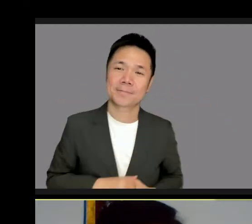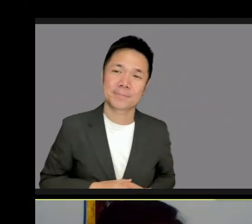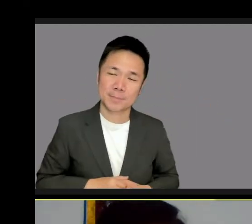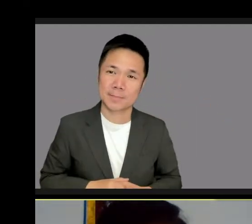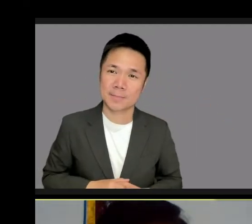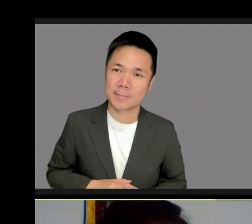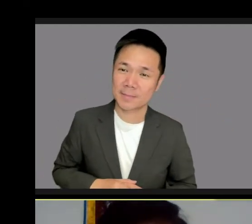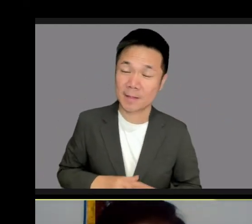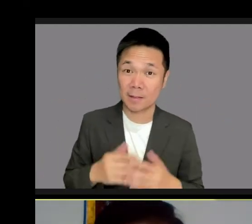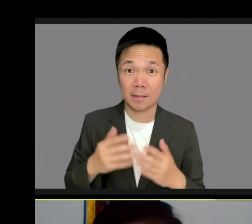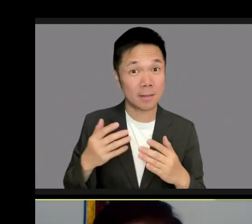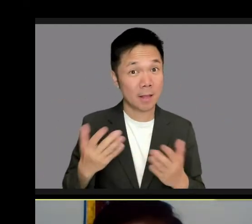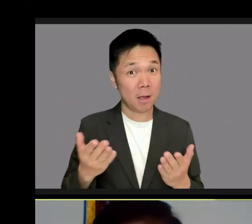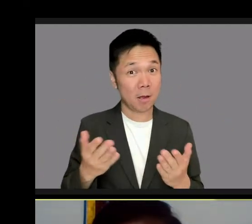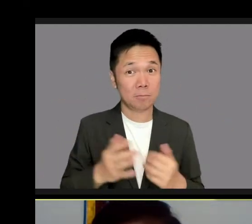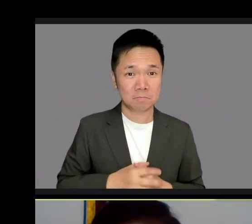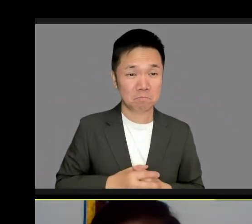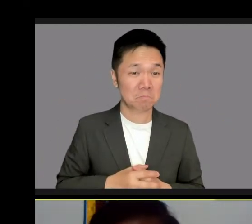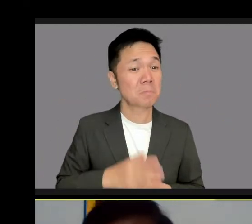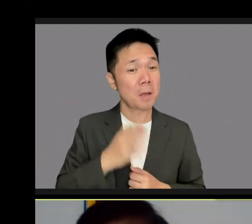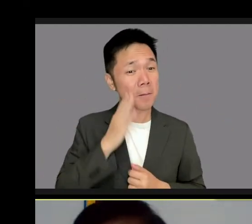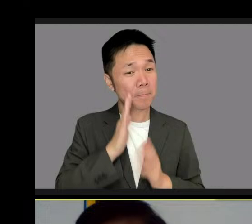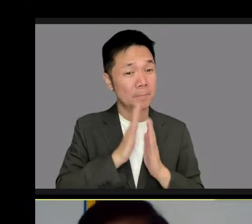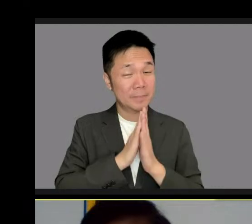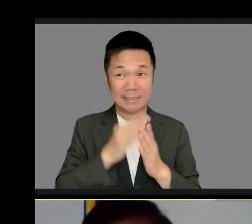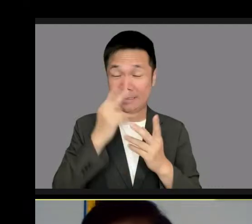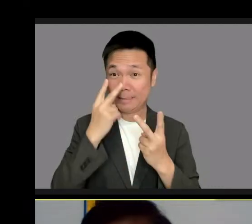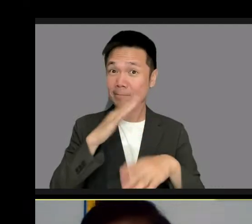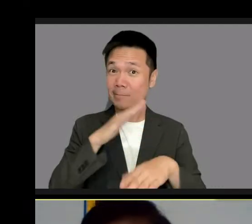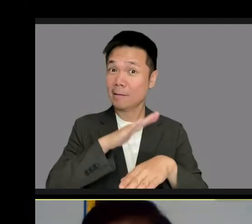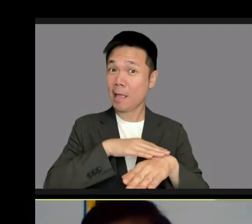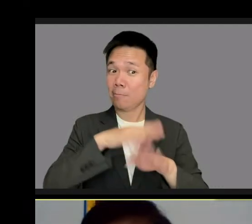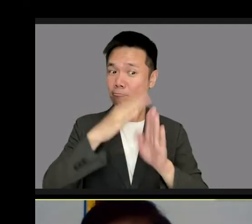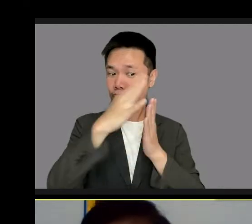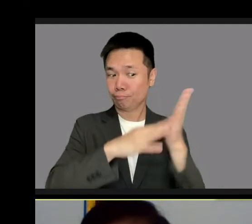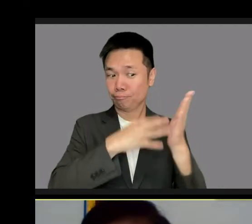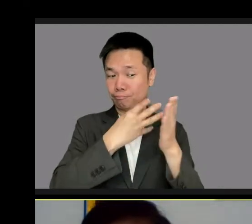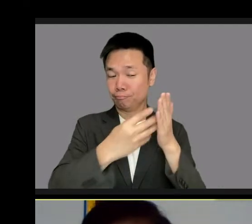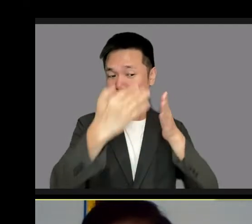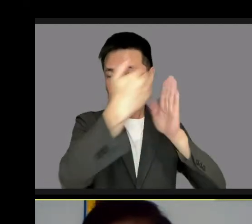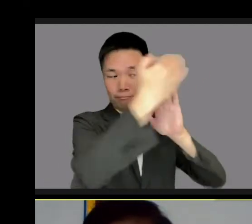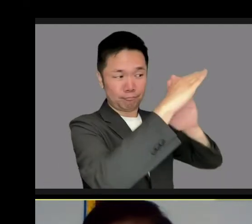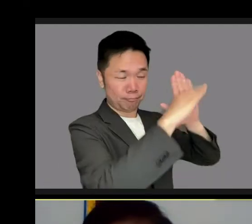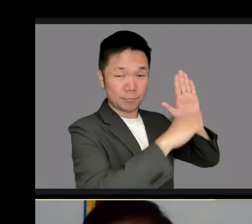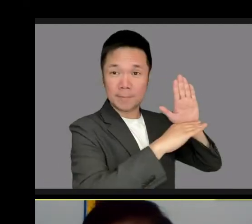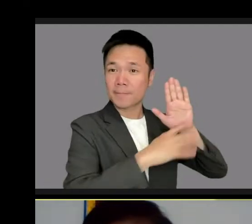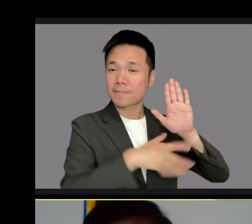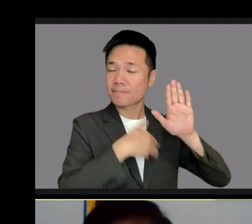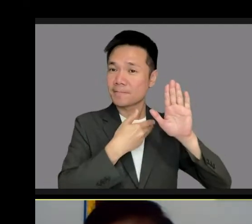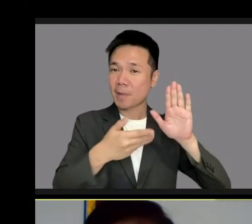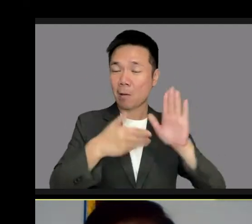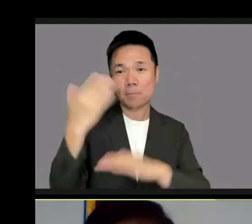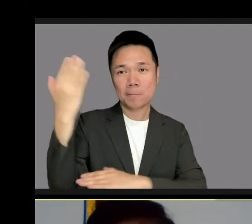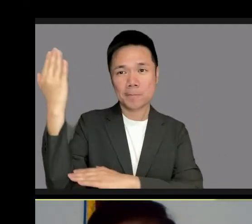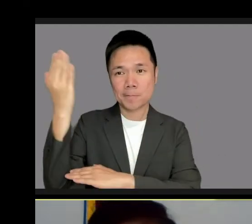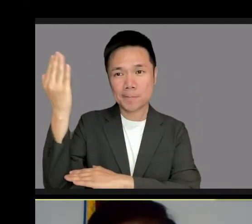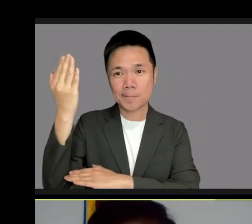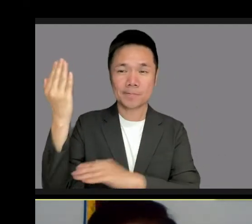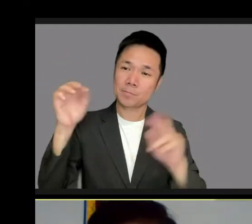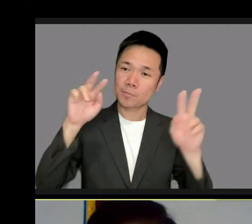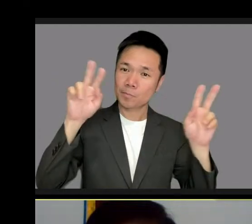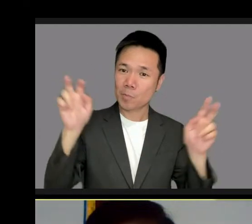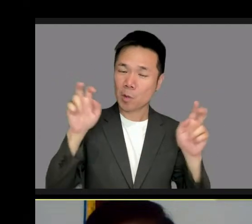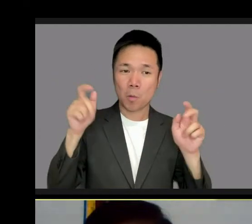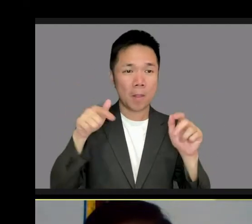go ahead and tell you the agenda. So I would be presenting on the awareness